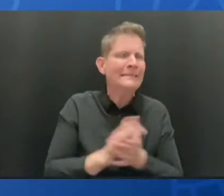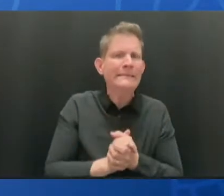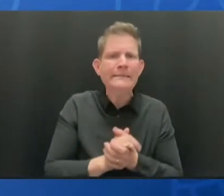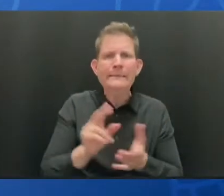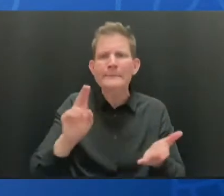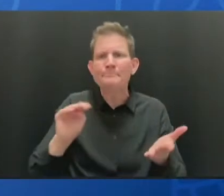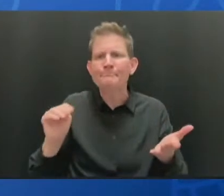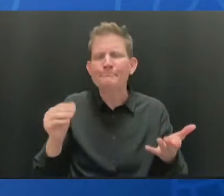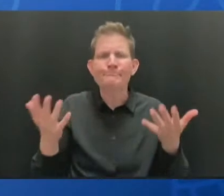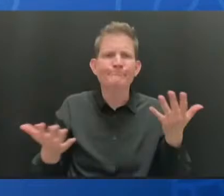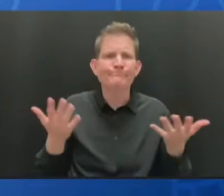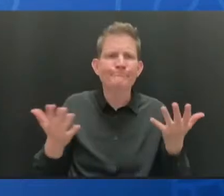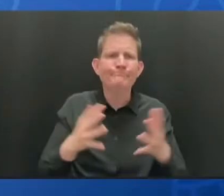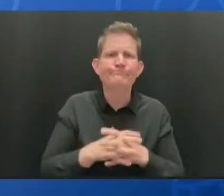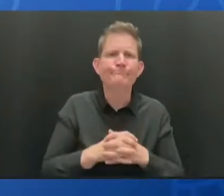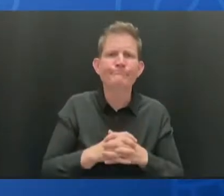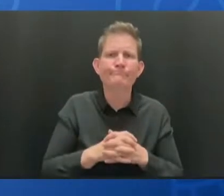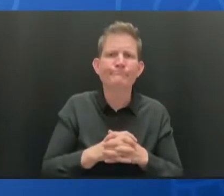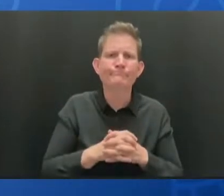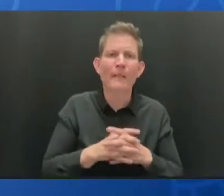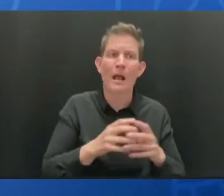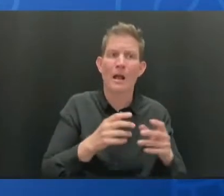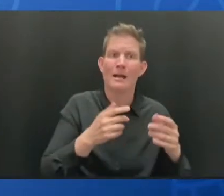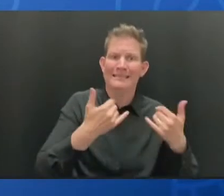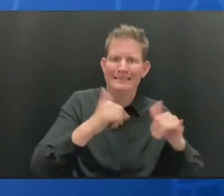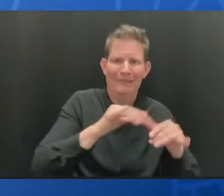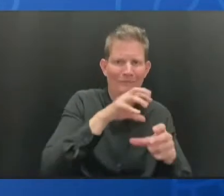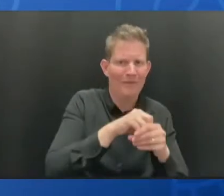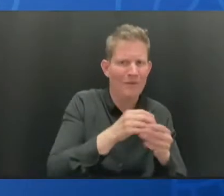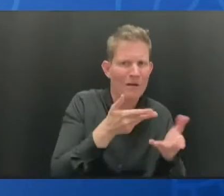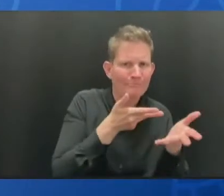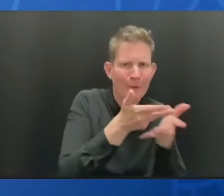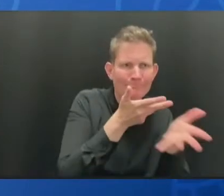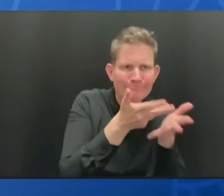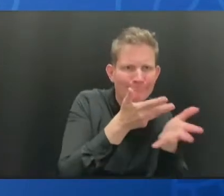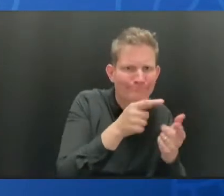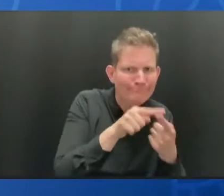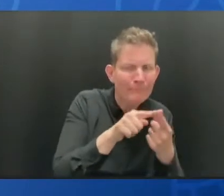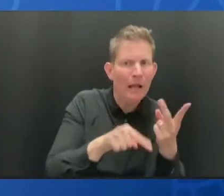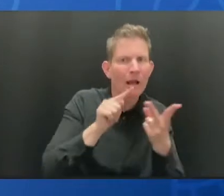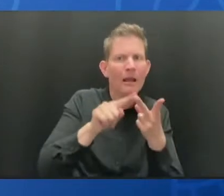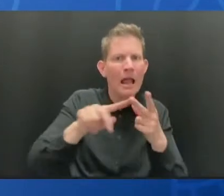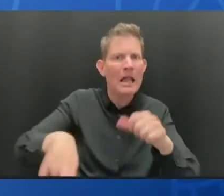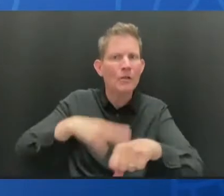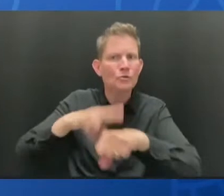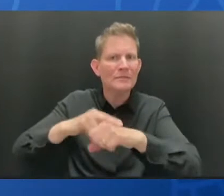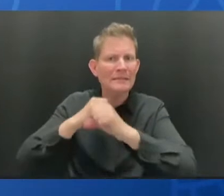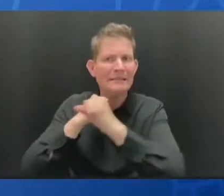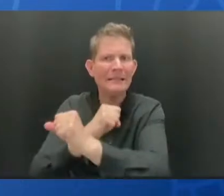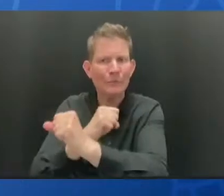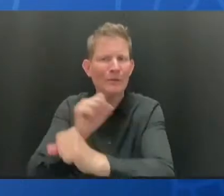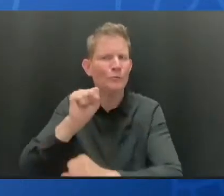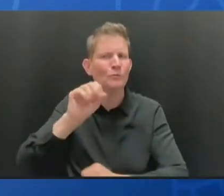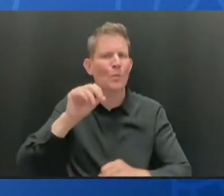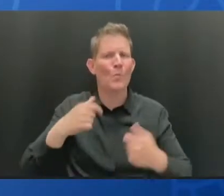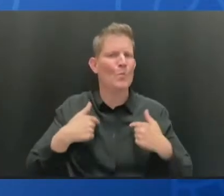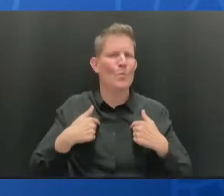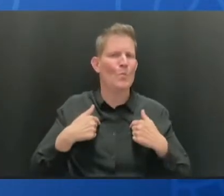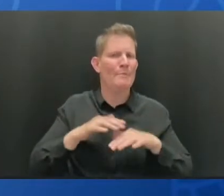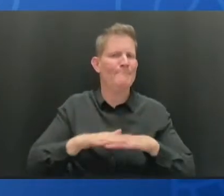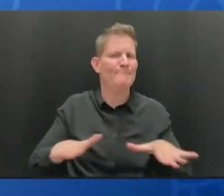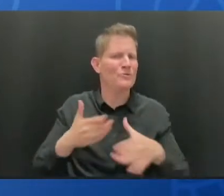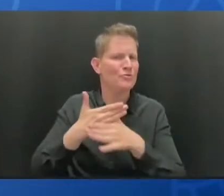diplomatic dynamic as well as a national security dynamic. So, no, I won't be giving you those numbers. All right. On Gaza,